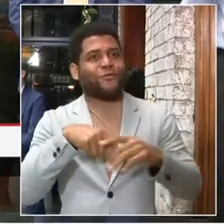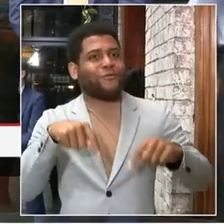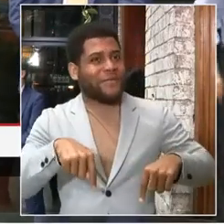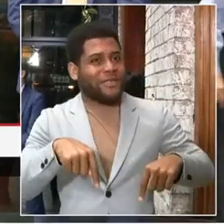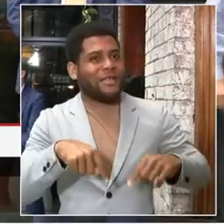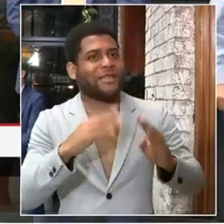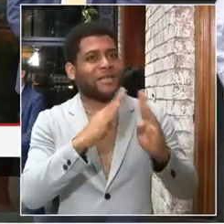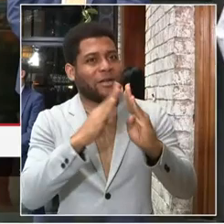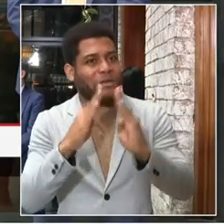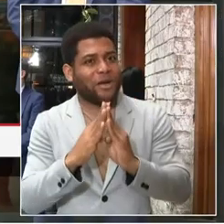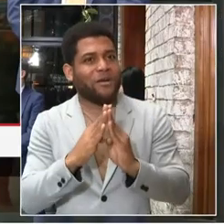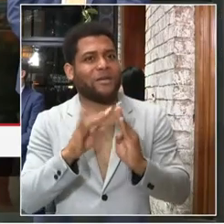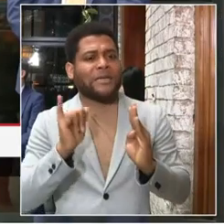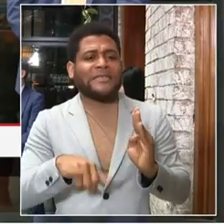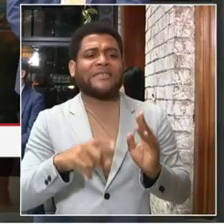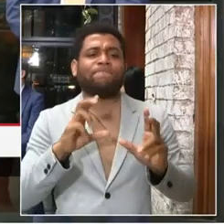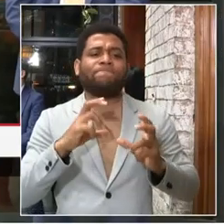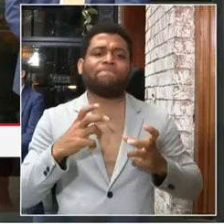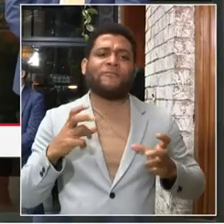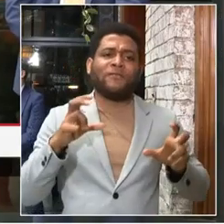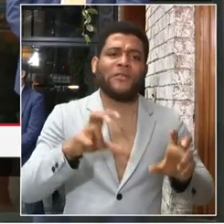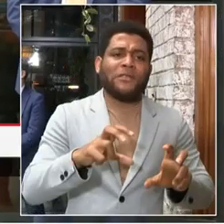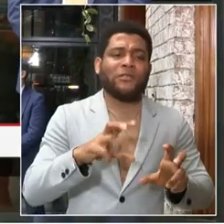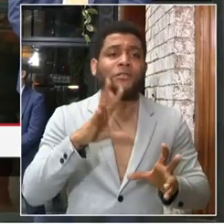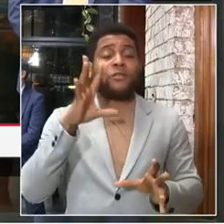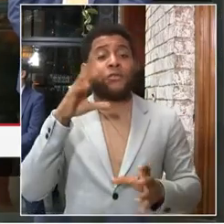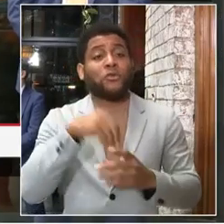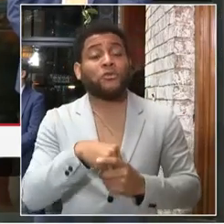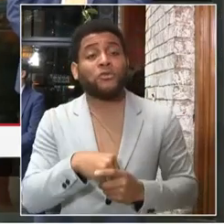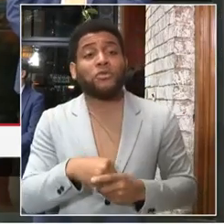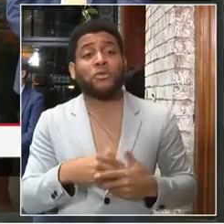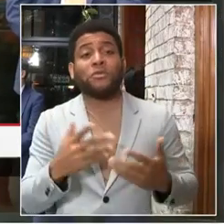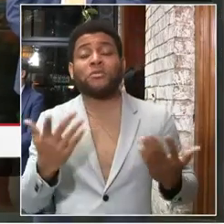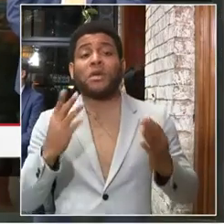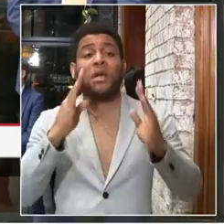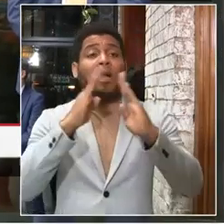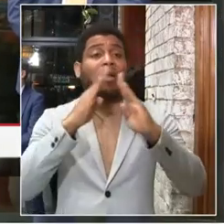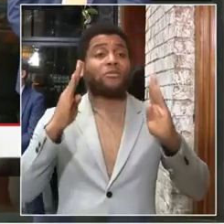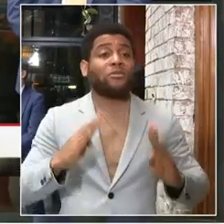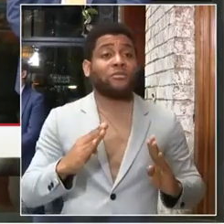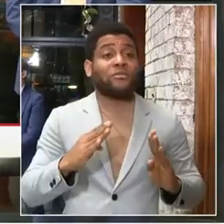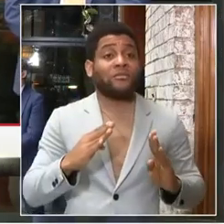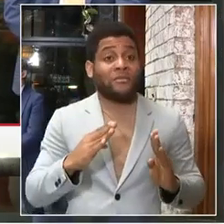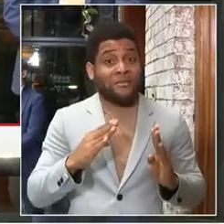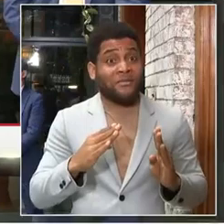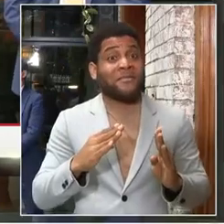need investment, including on housing. So you may be